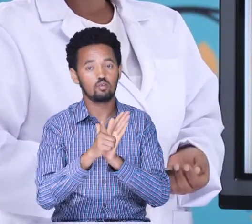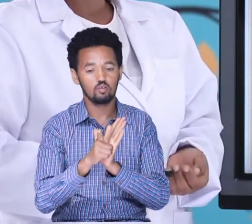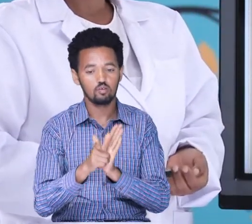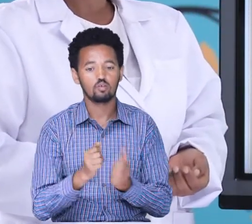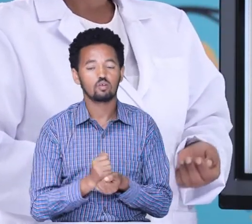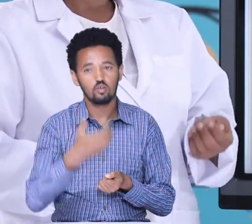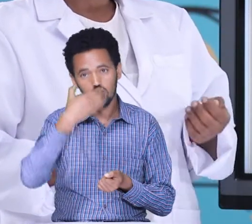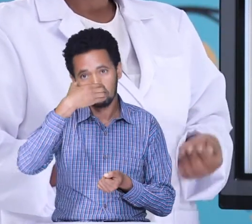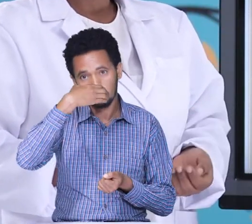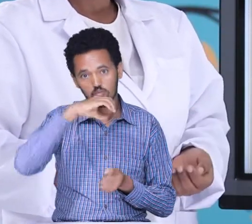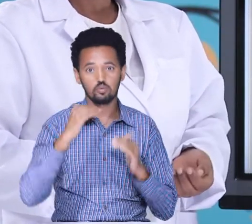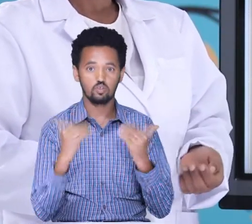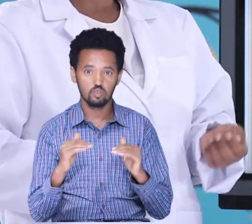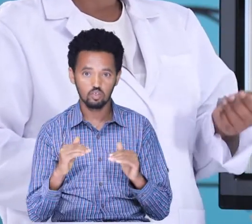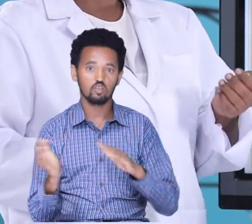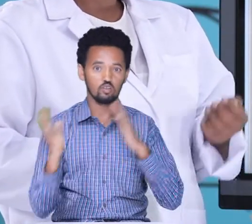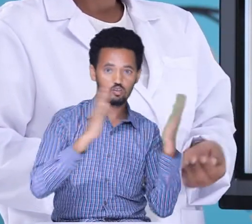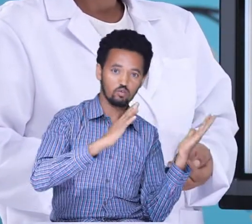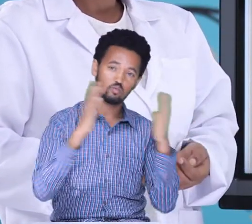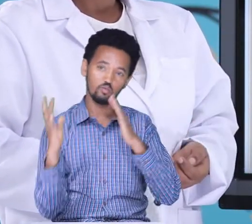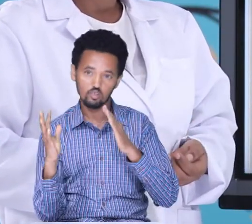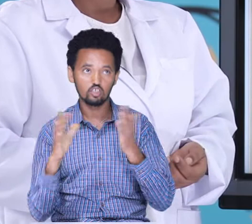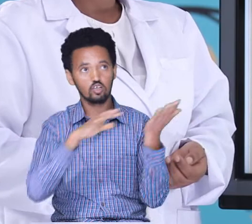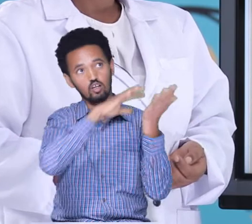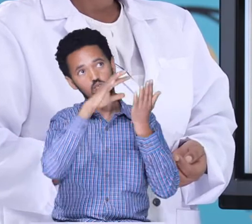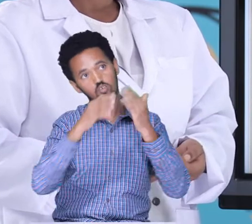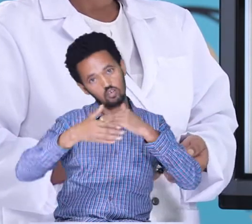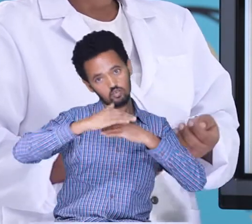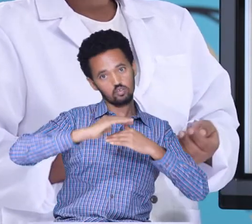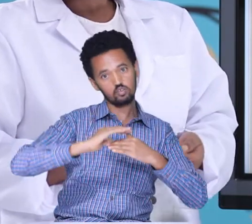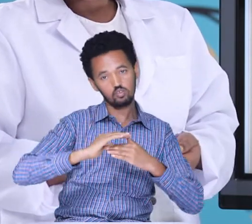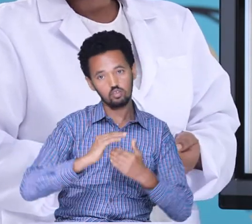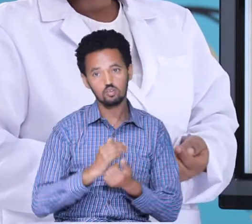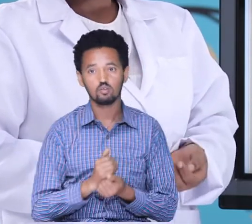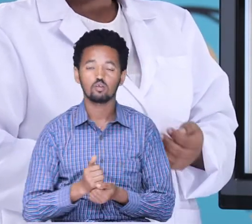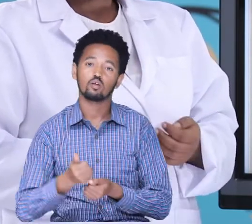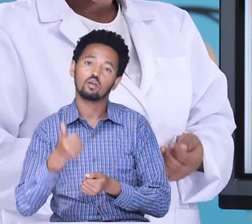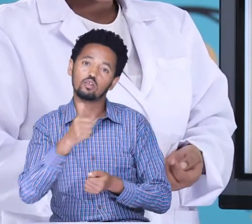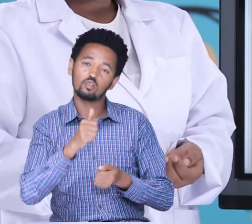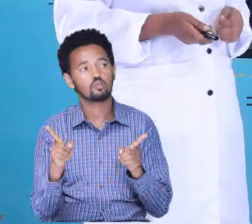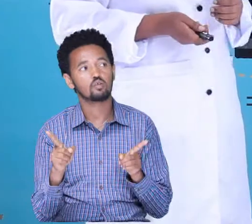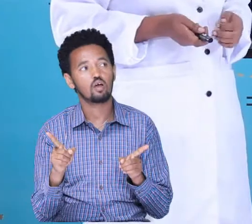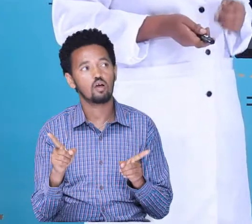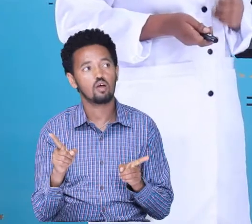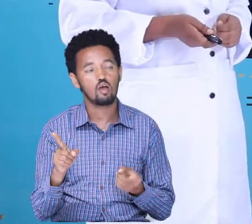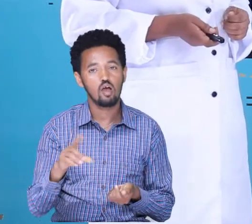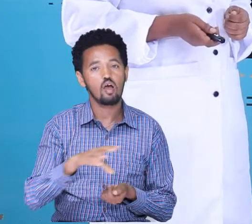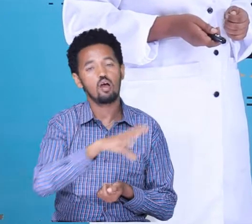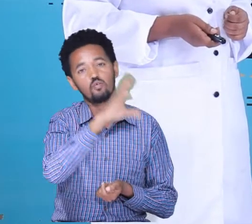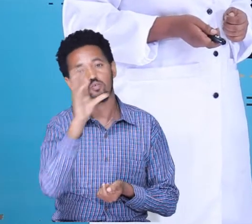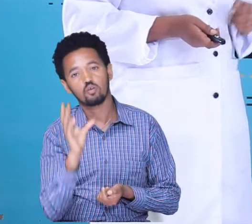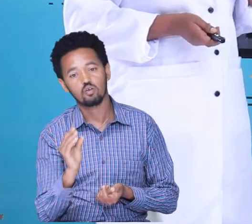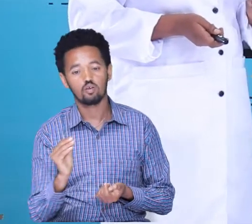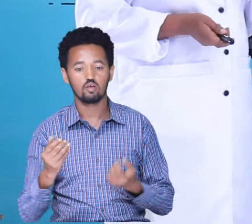temperature, wind, cloud cover are an element of weather and climate. Africa